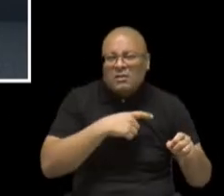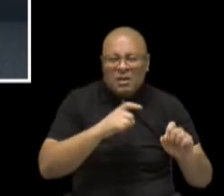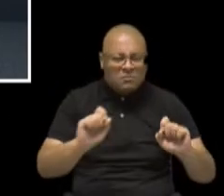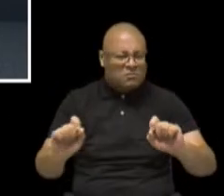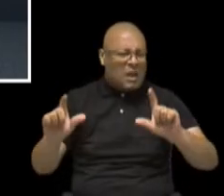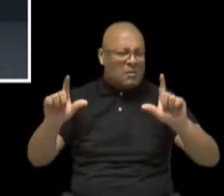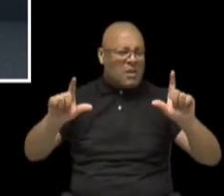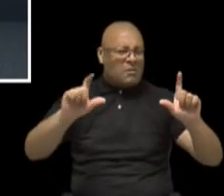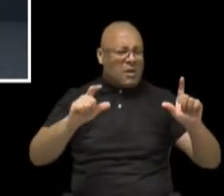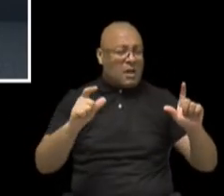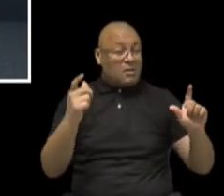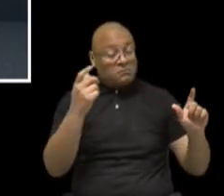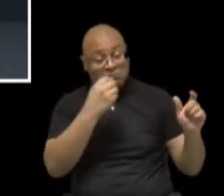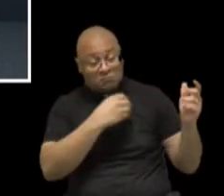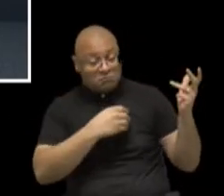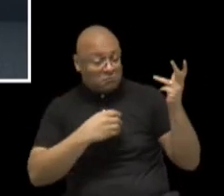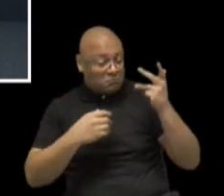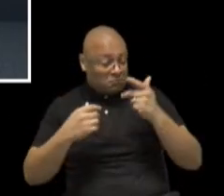swimsuits. And then